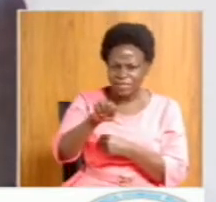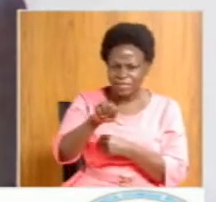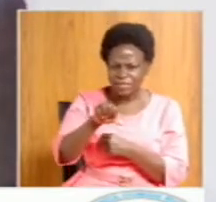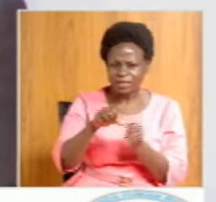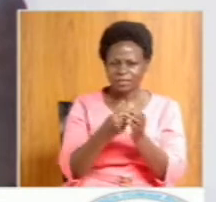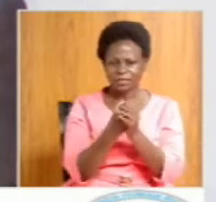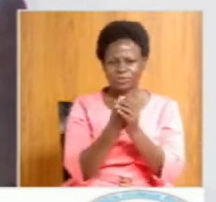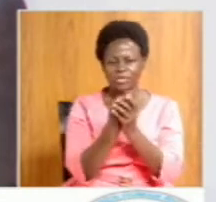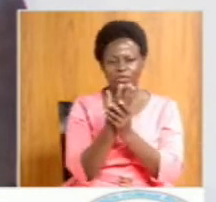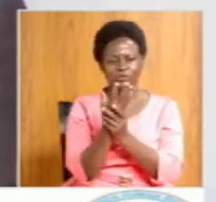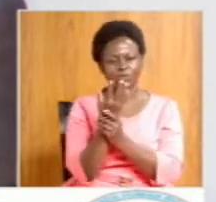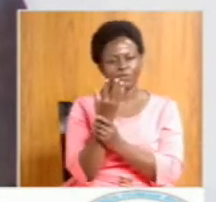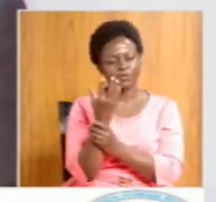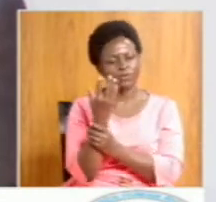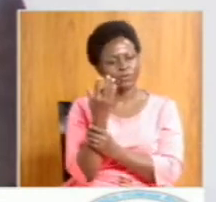had grown